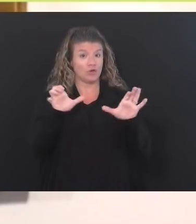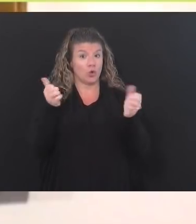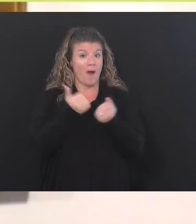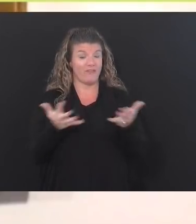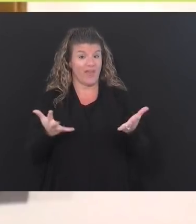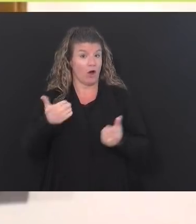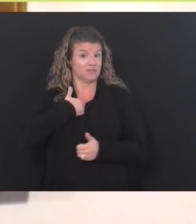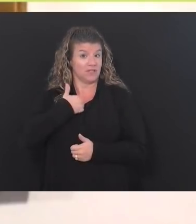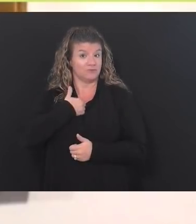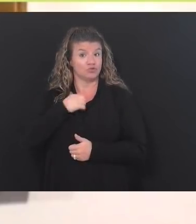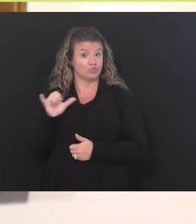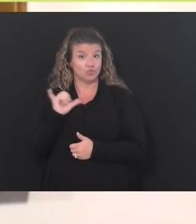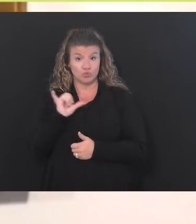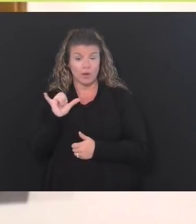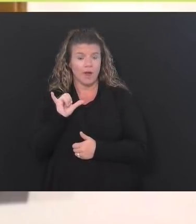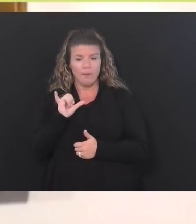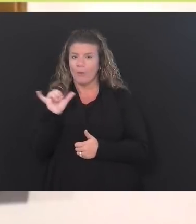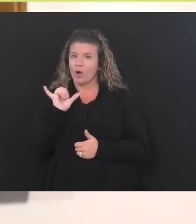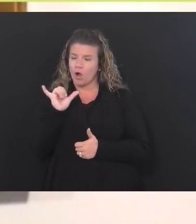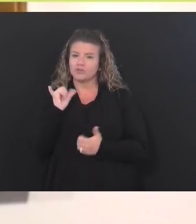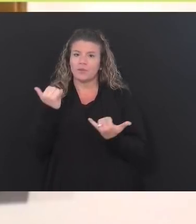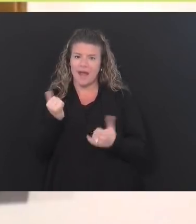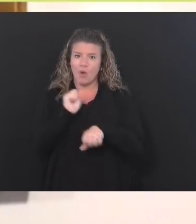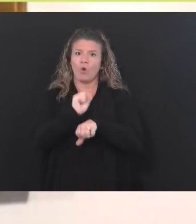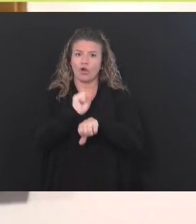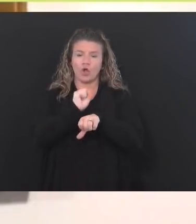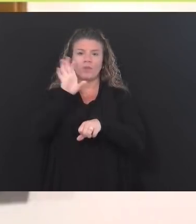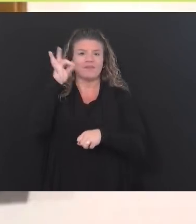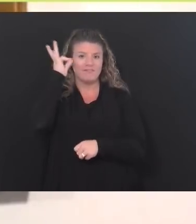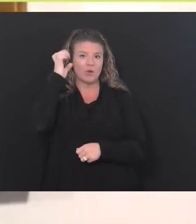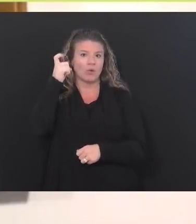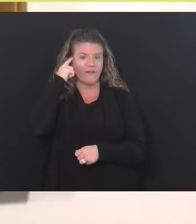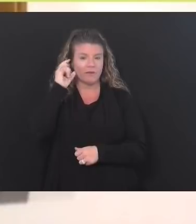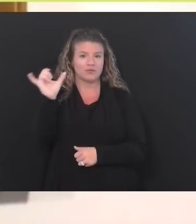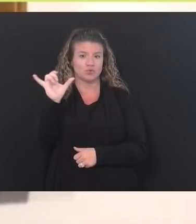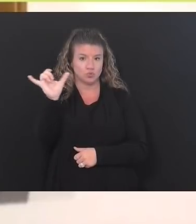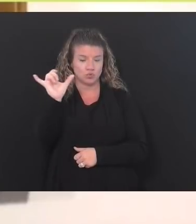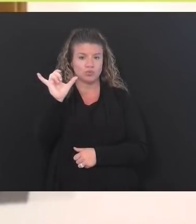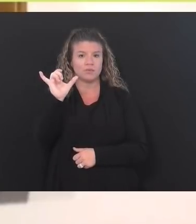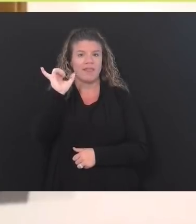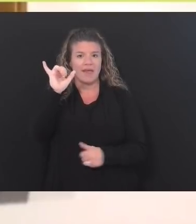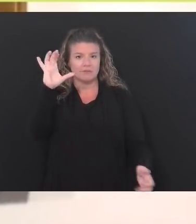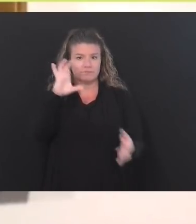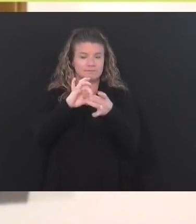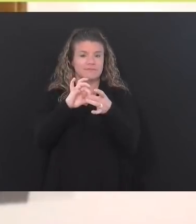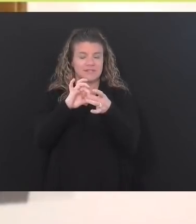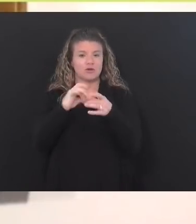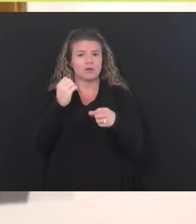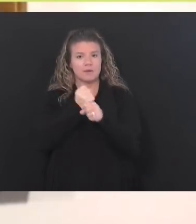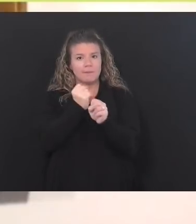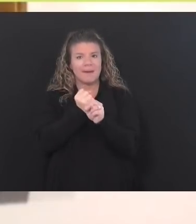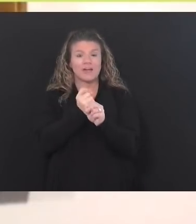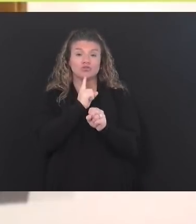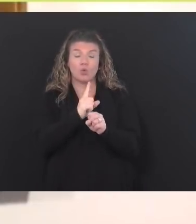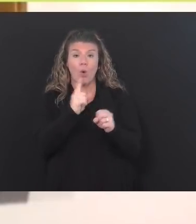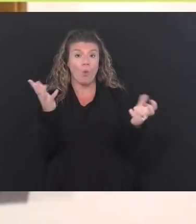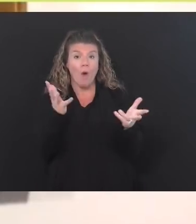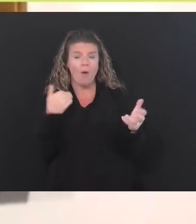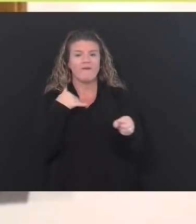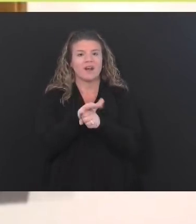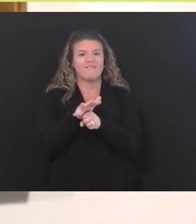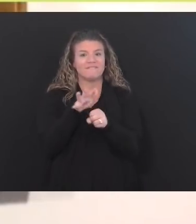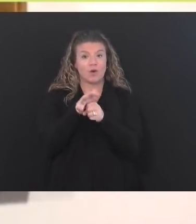as well as working with the federal government in having sufficient personal protective